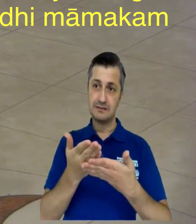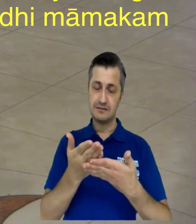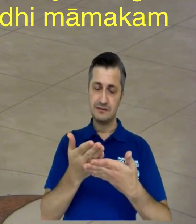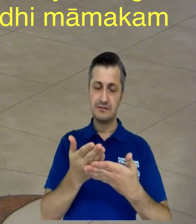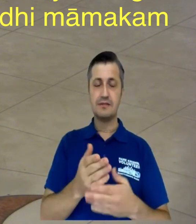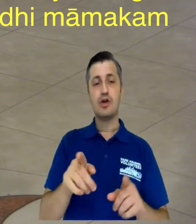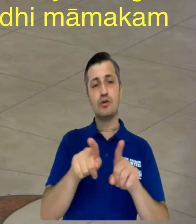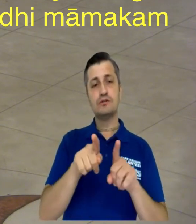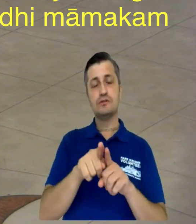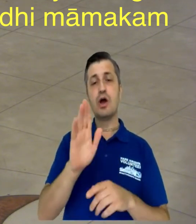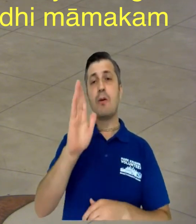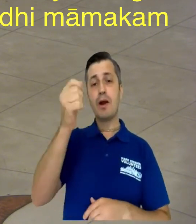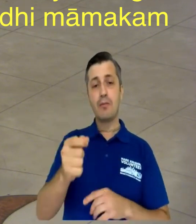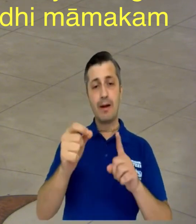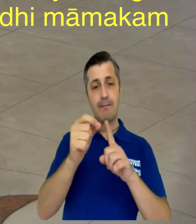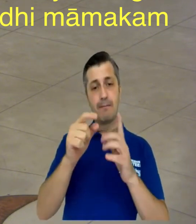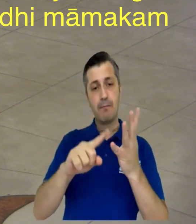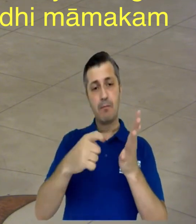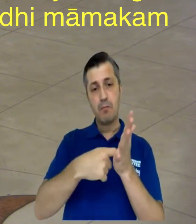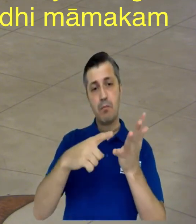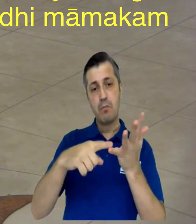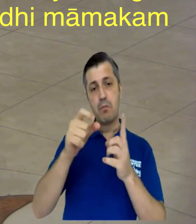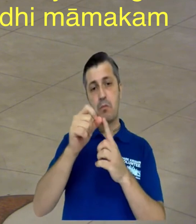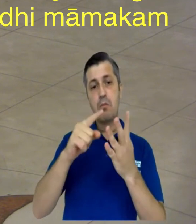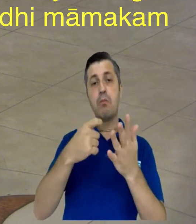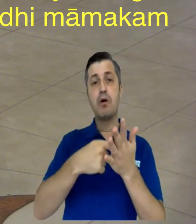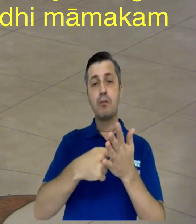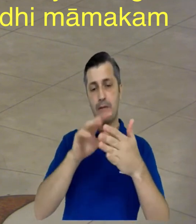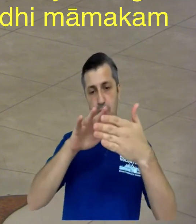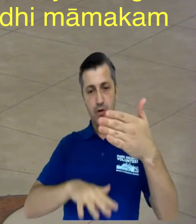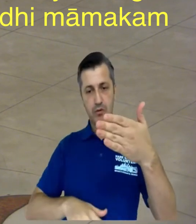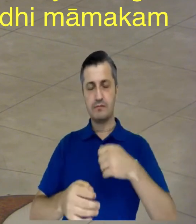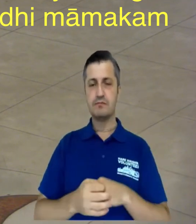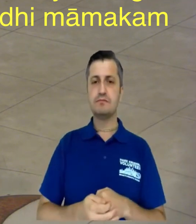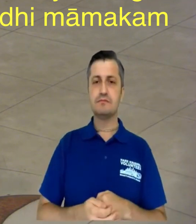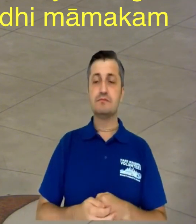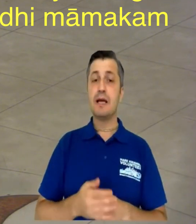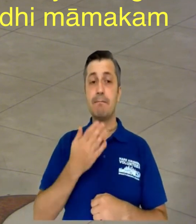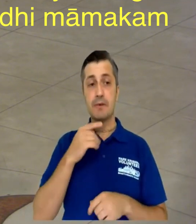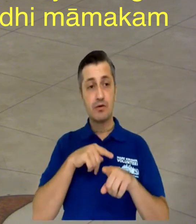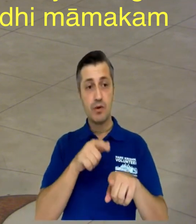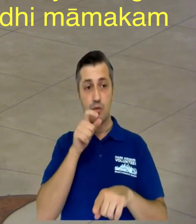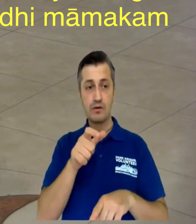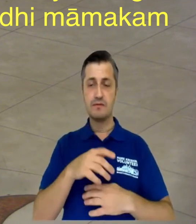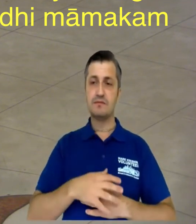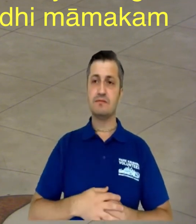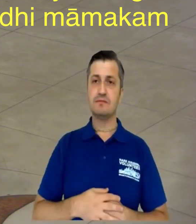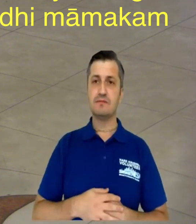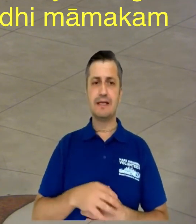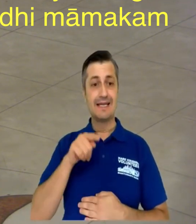purport. Srila Prabhupada ki Jai. Yat, please repeat. That